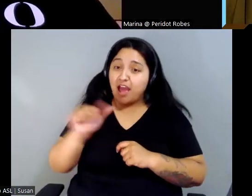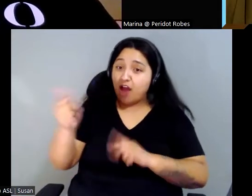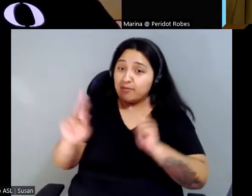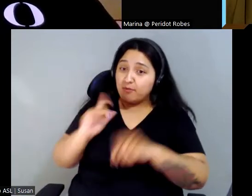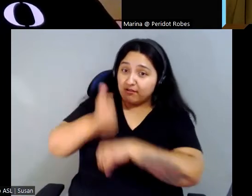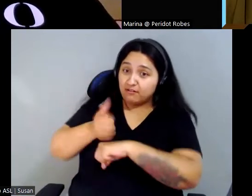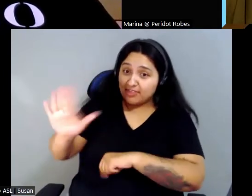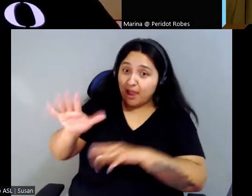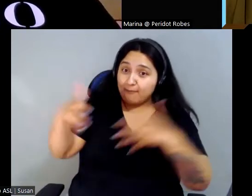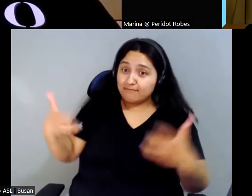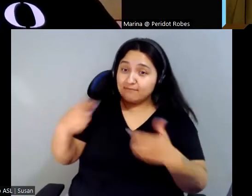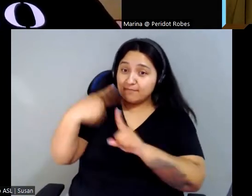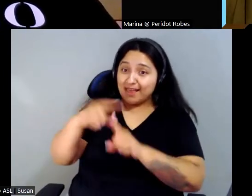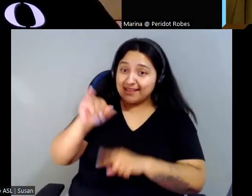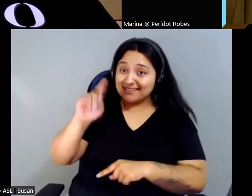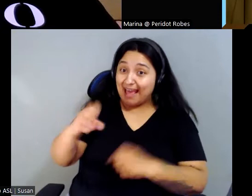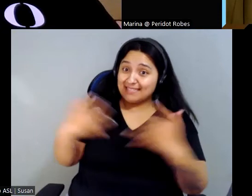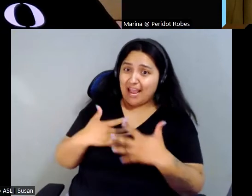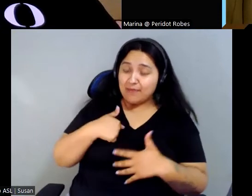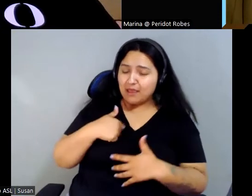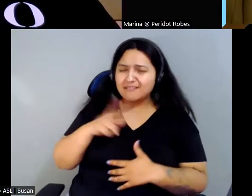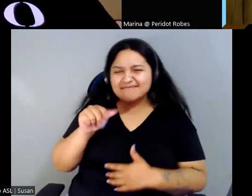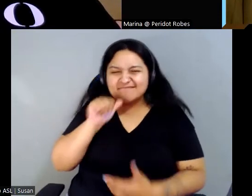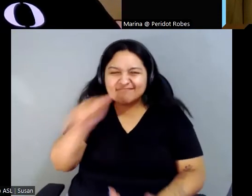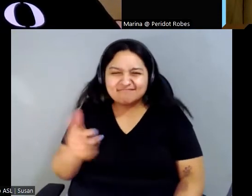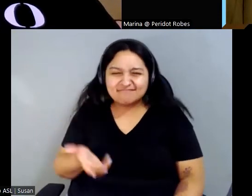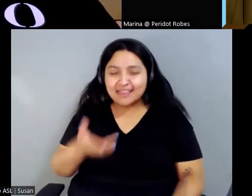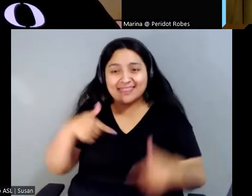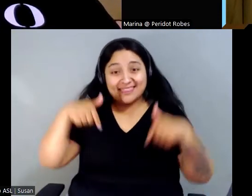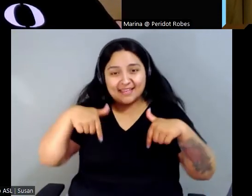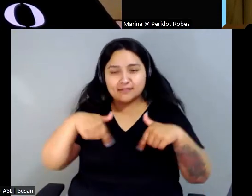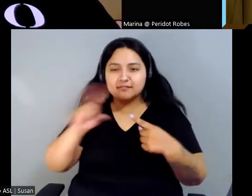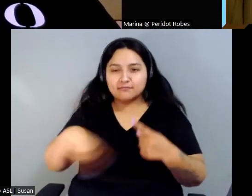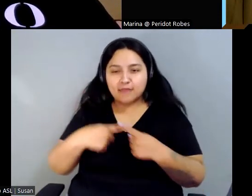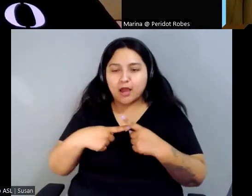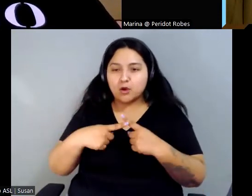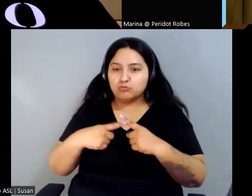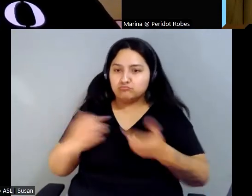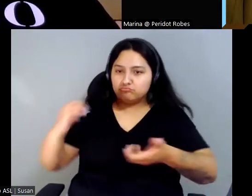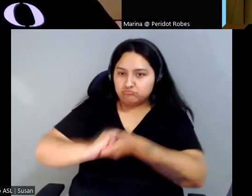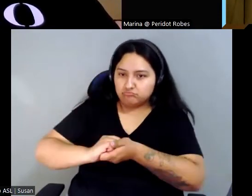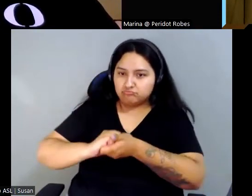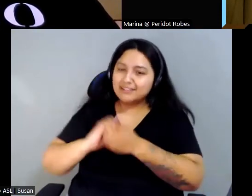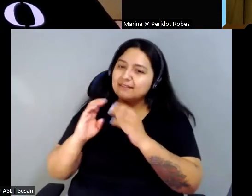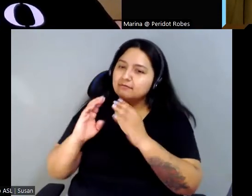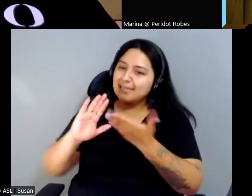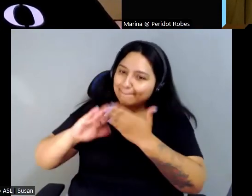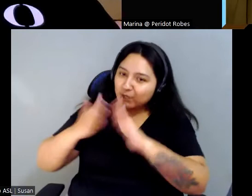important things someone has said to me in this journey has been, it's about community, not competition. You know?